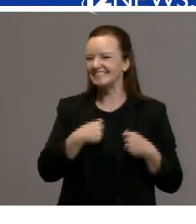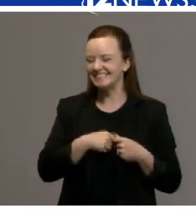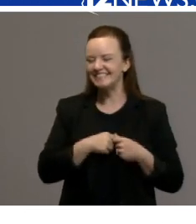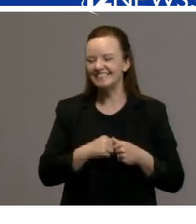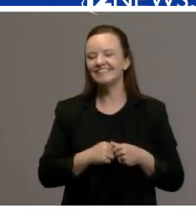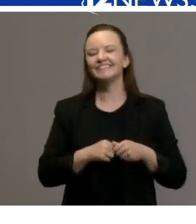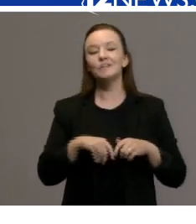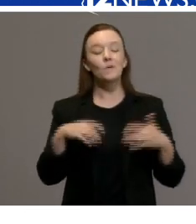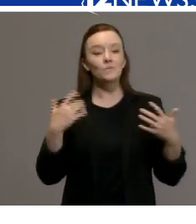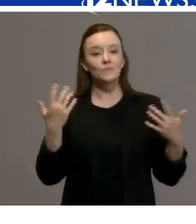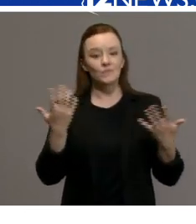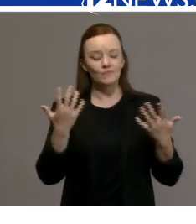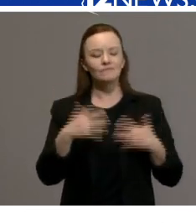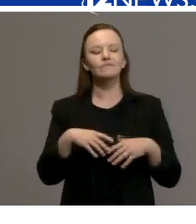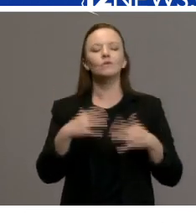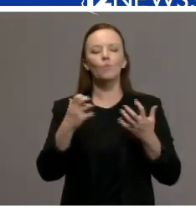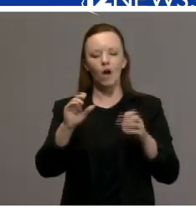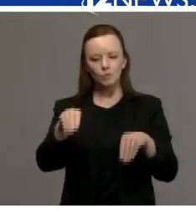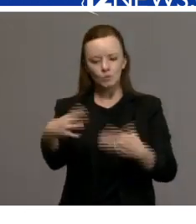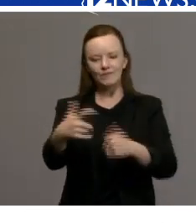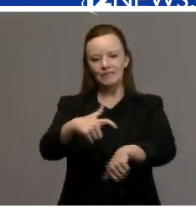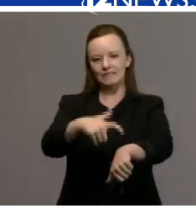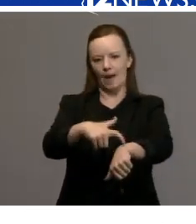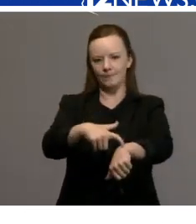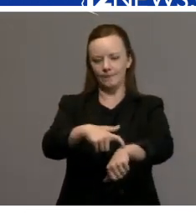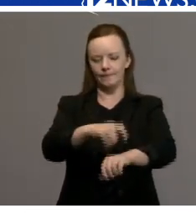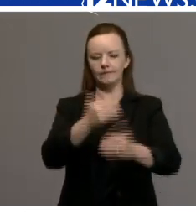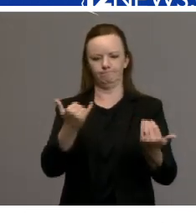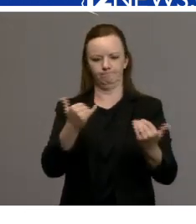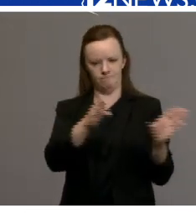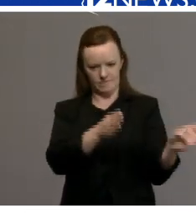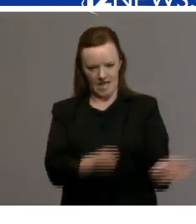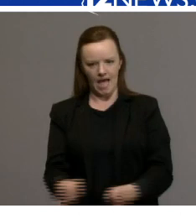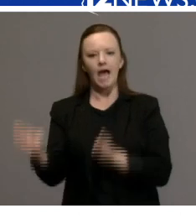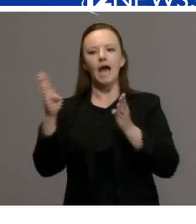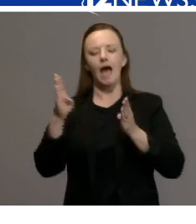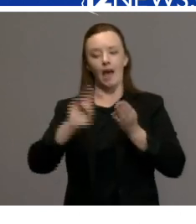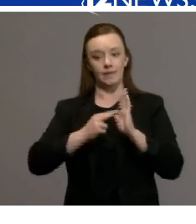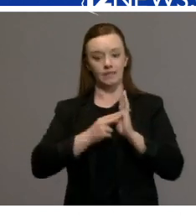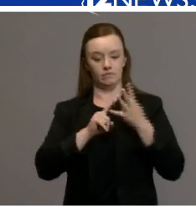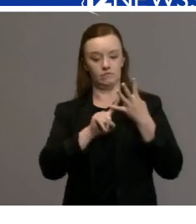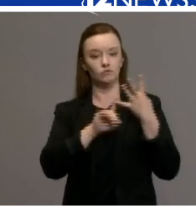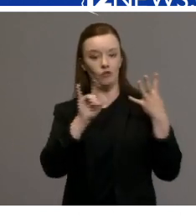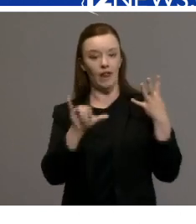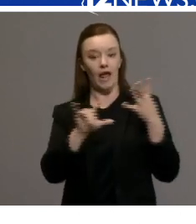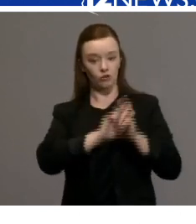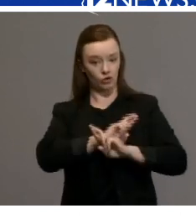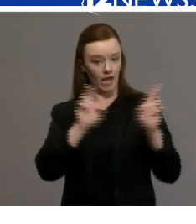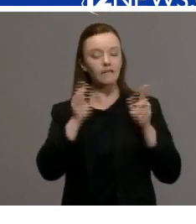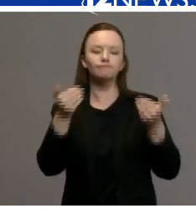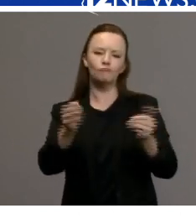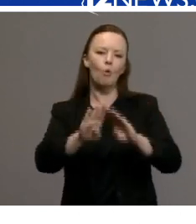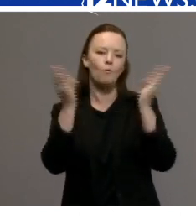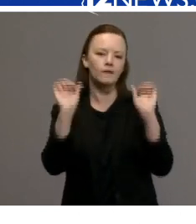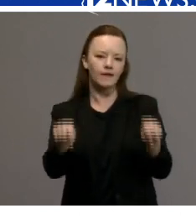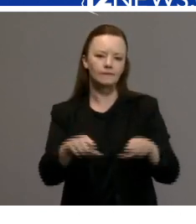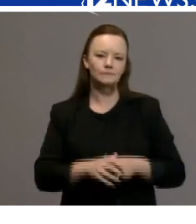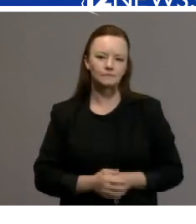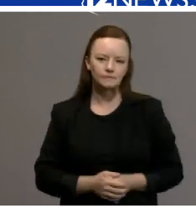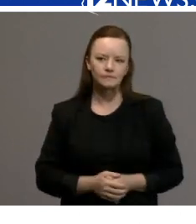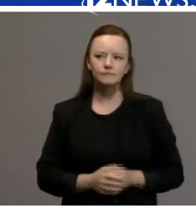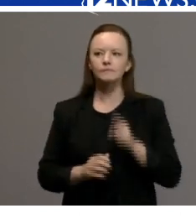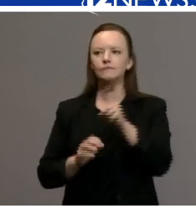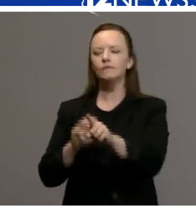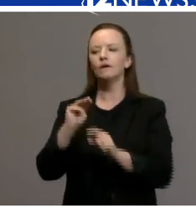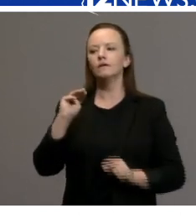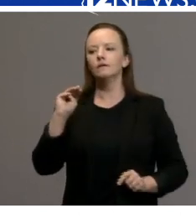do is to give them time to plan so that they can be open at the end of July. Go ahead, Michael. So yeah, that's kind of a follow-up. I mean, you say that we're